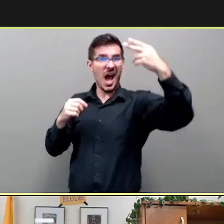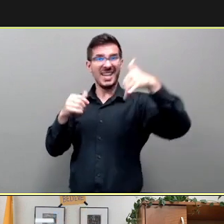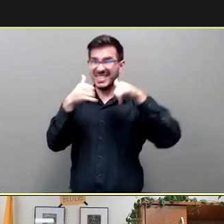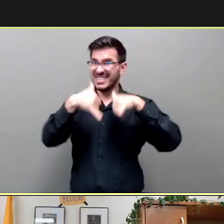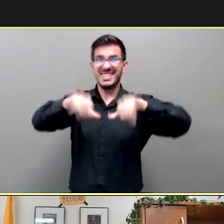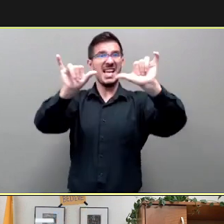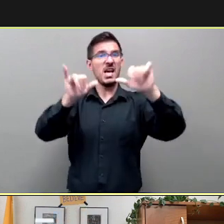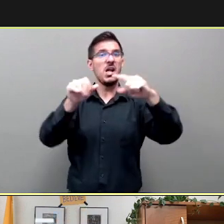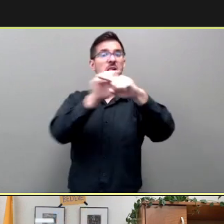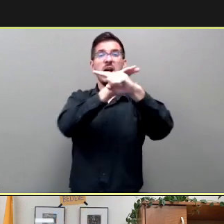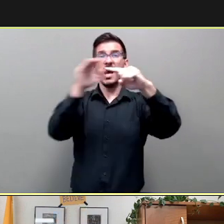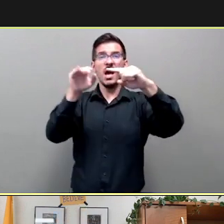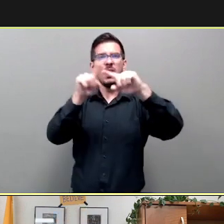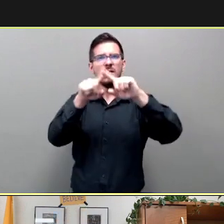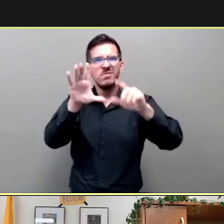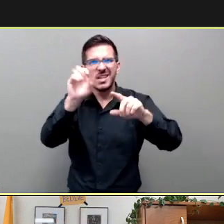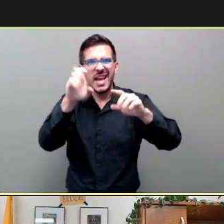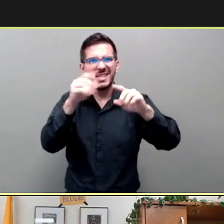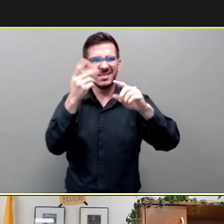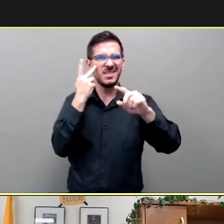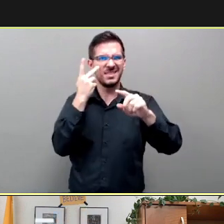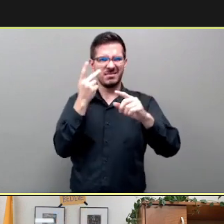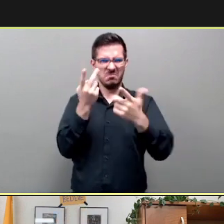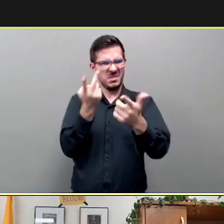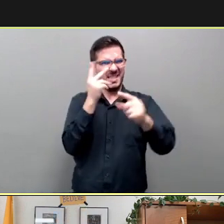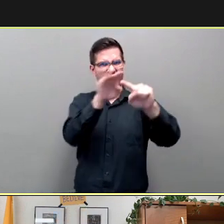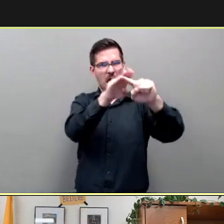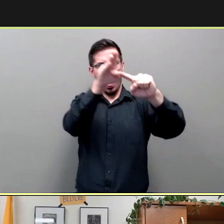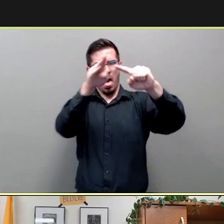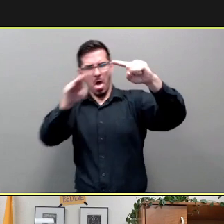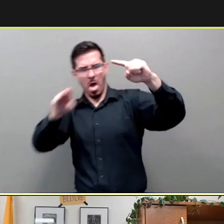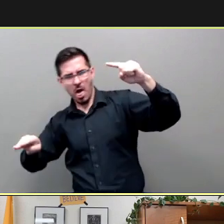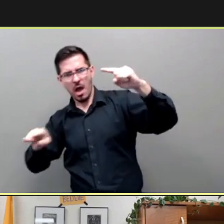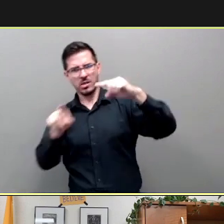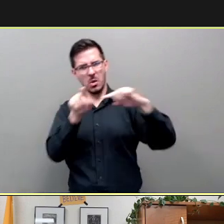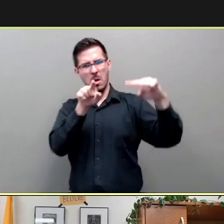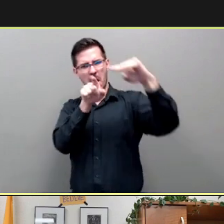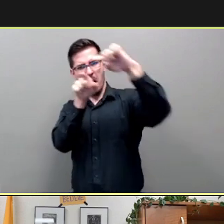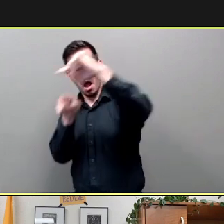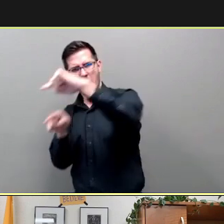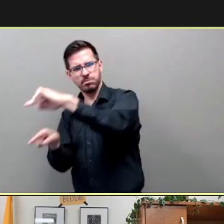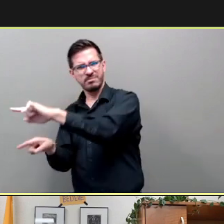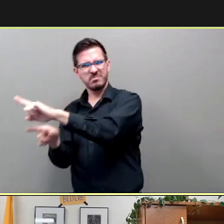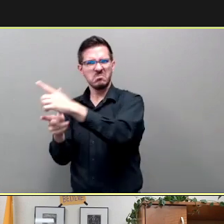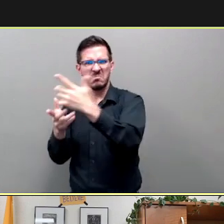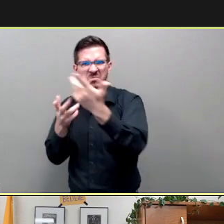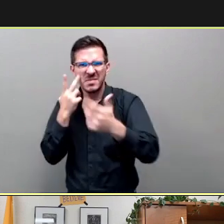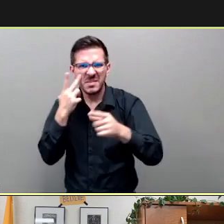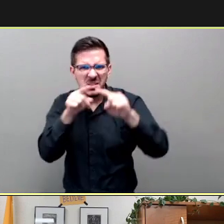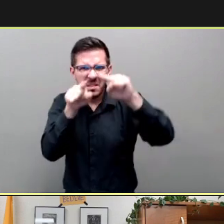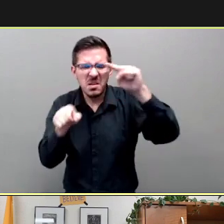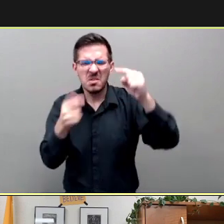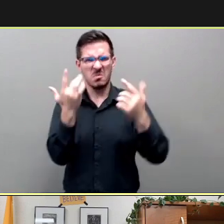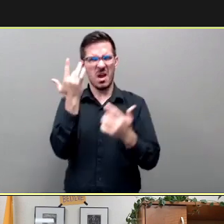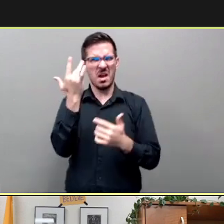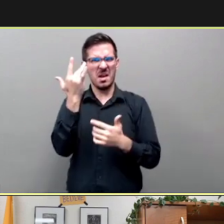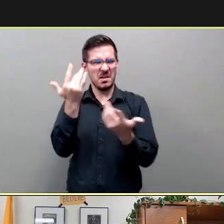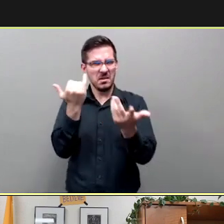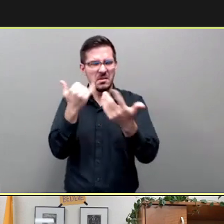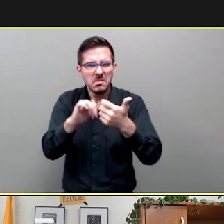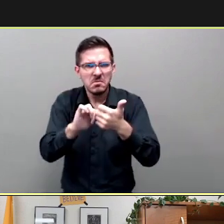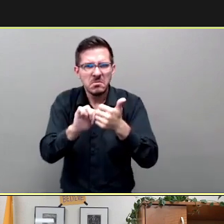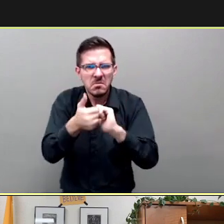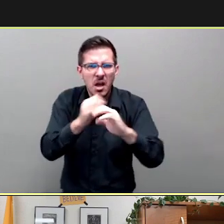that today. We did talk about the fact that this will persist in people's, the COVID particles will persist in the GI